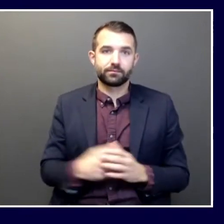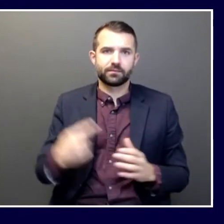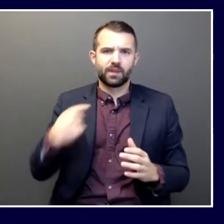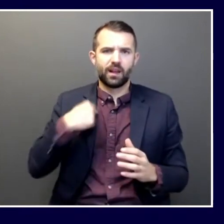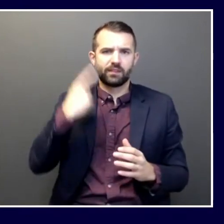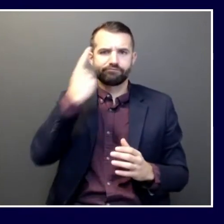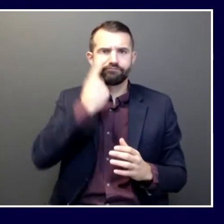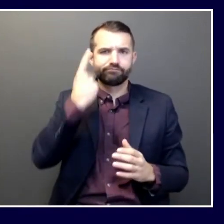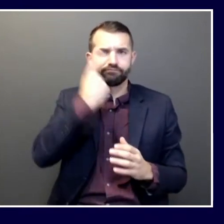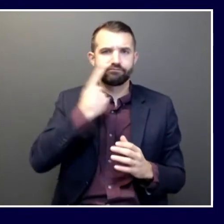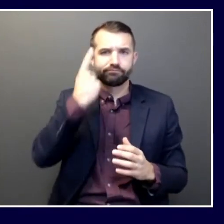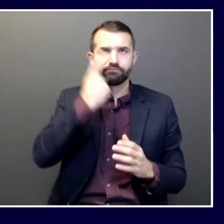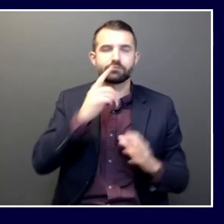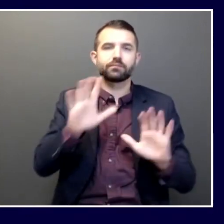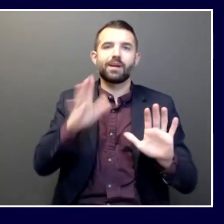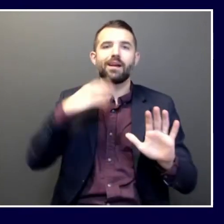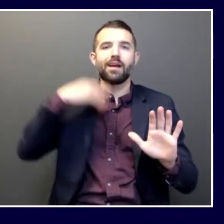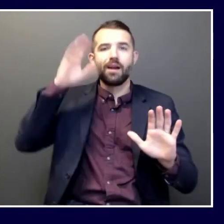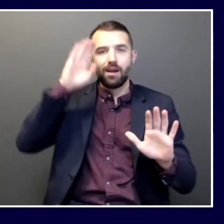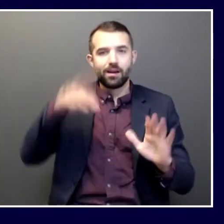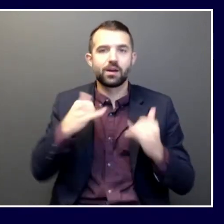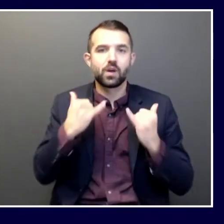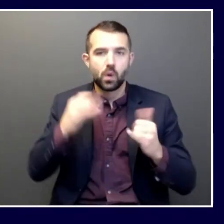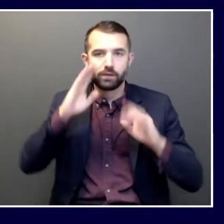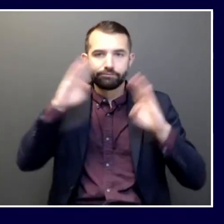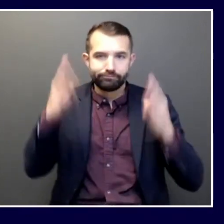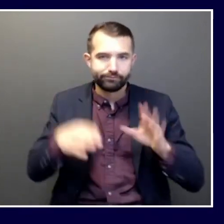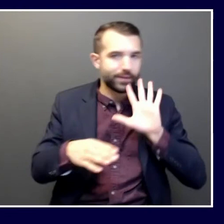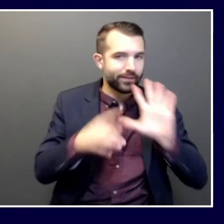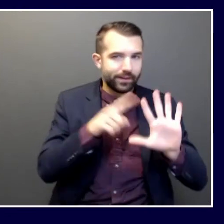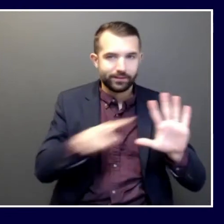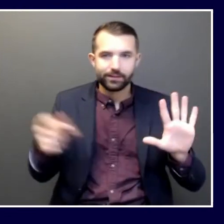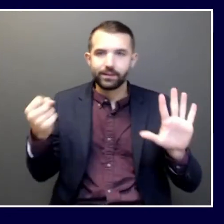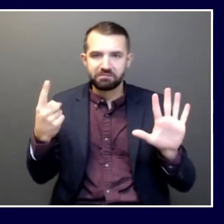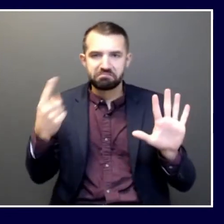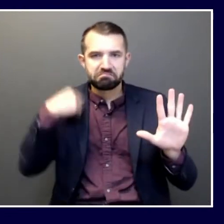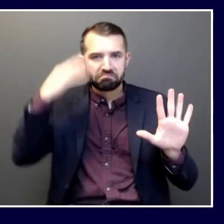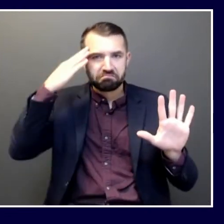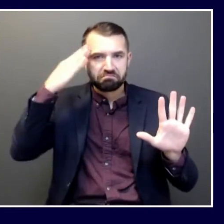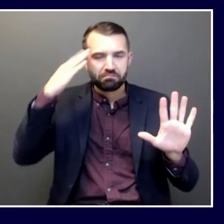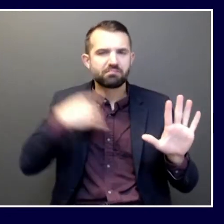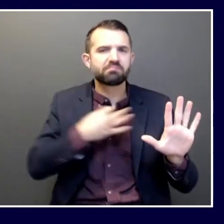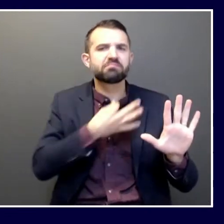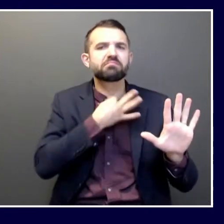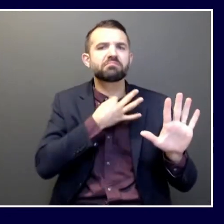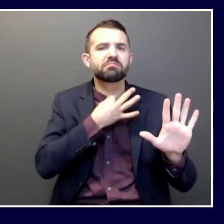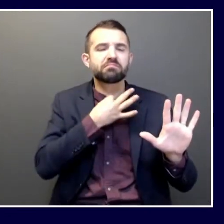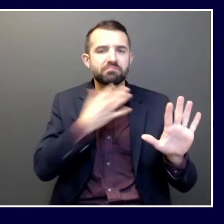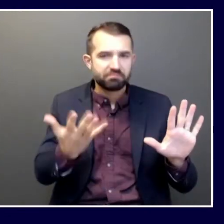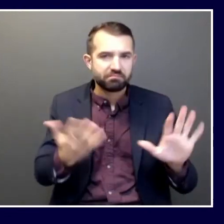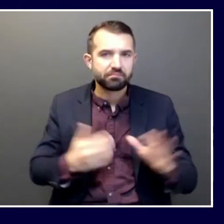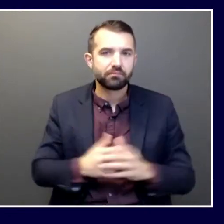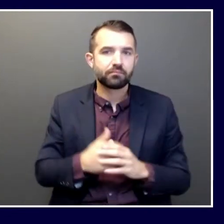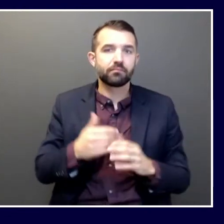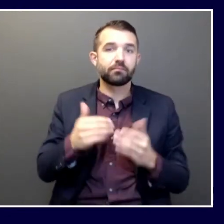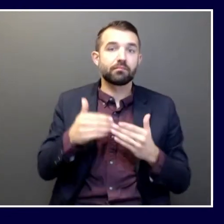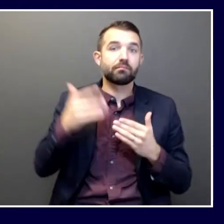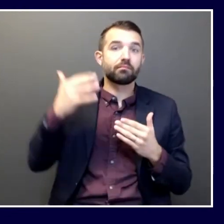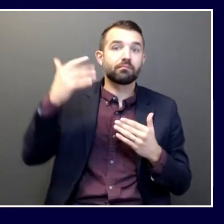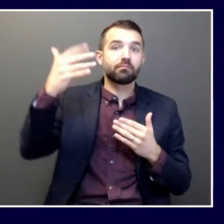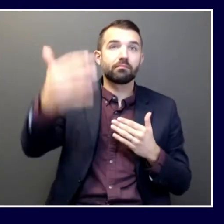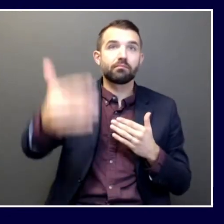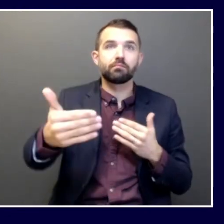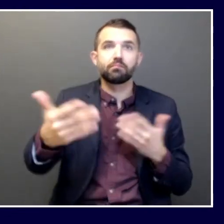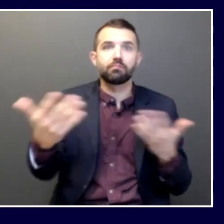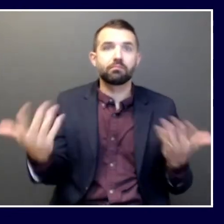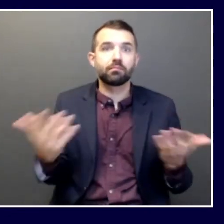5 to 11-year-olds today, but I wonder what comes next with the other segment of kids 4 and